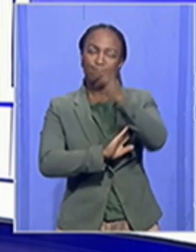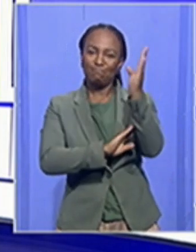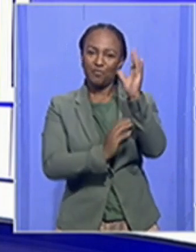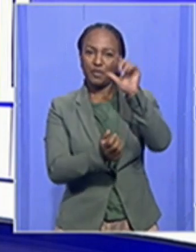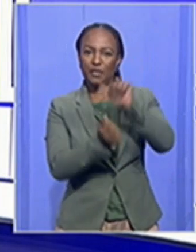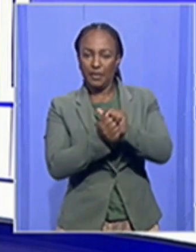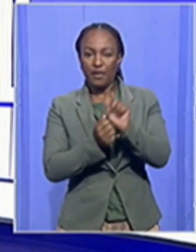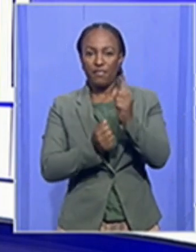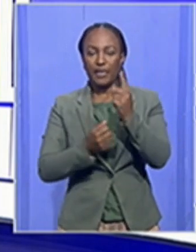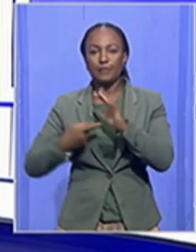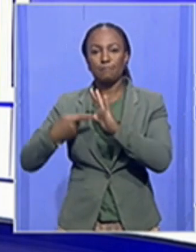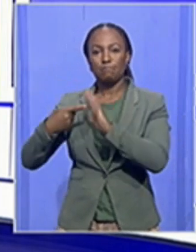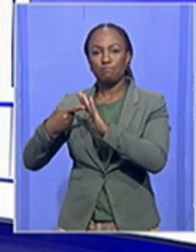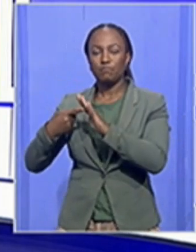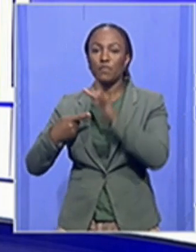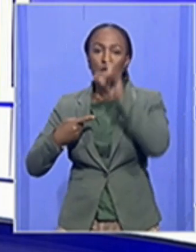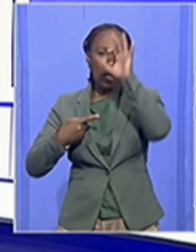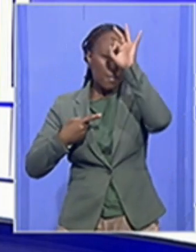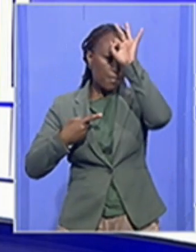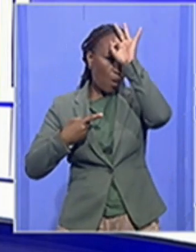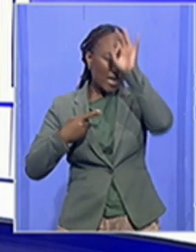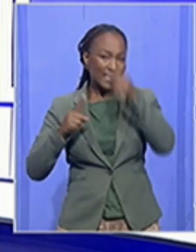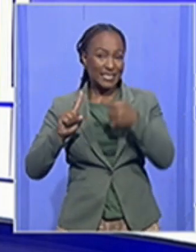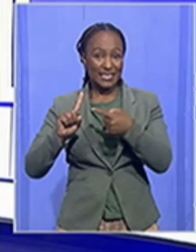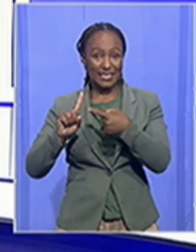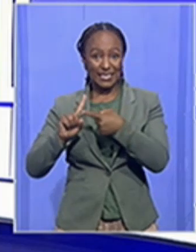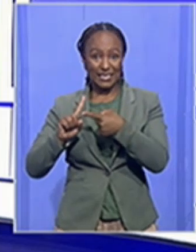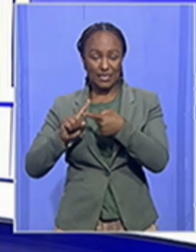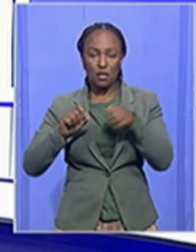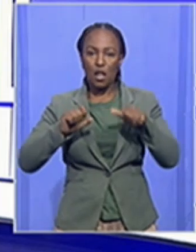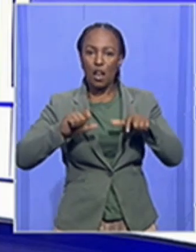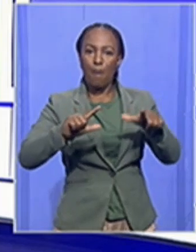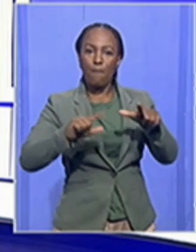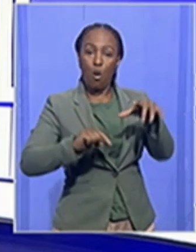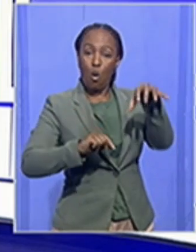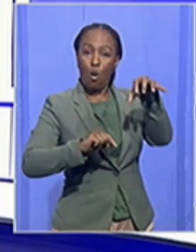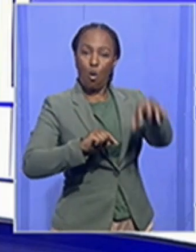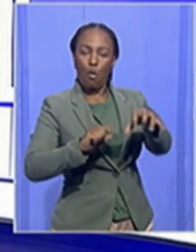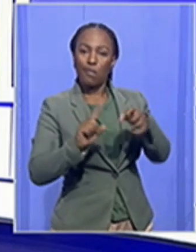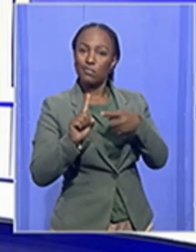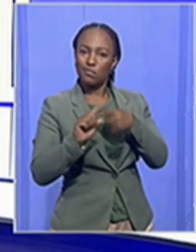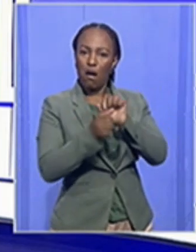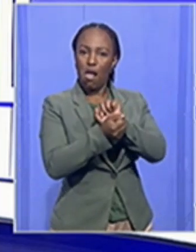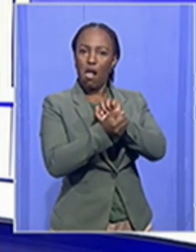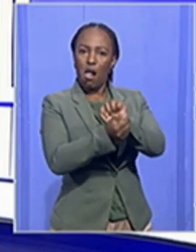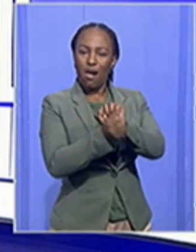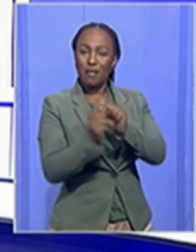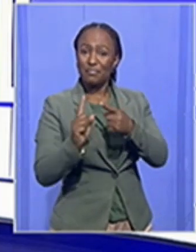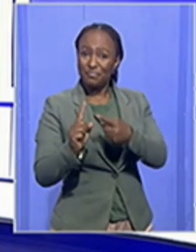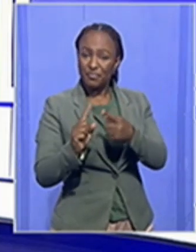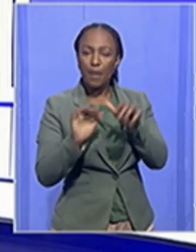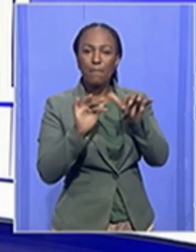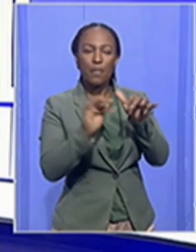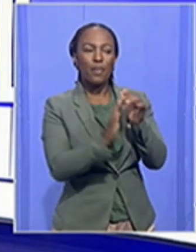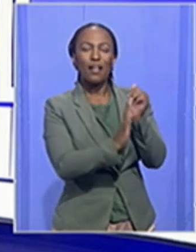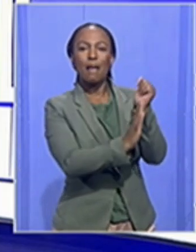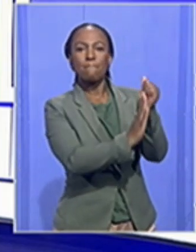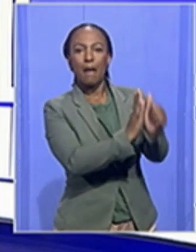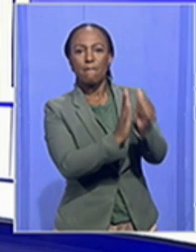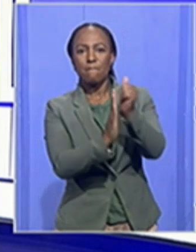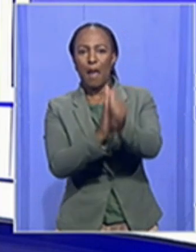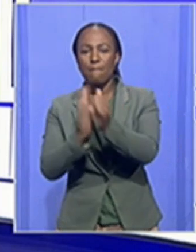di rego lephodisa la ka provinceng ya Limpopo le golegilwe ka ditatofatšo tša go ruleganya polao ya batho ba tshela ka maikemišetšo